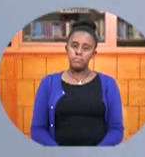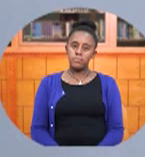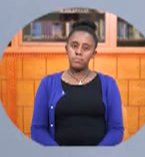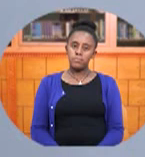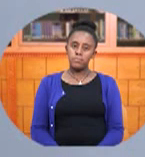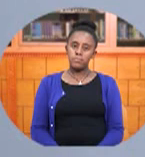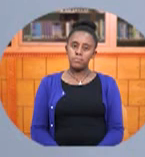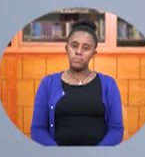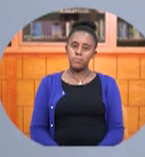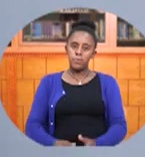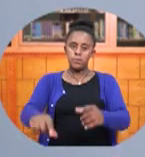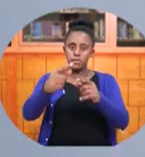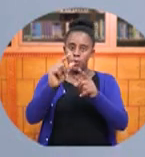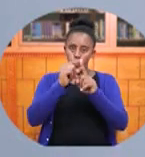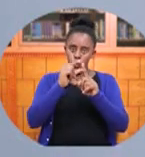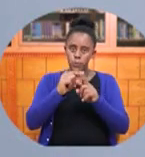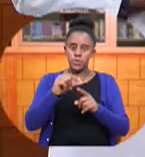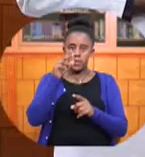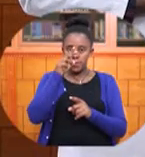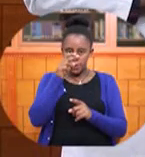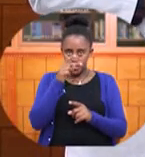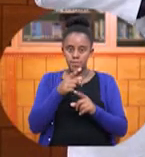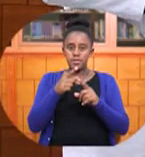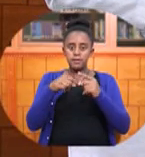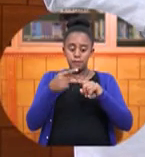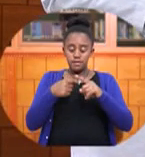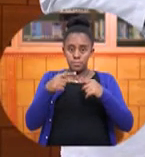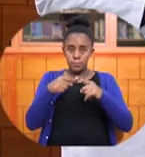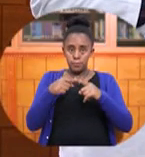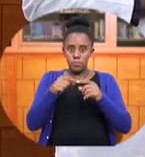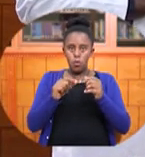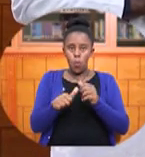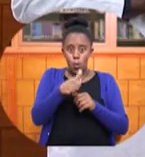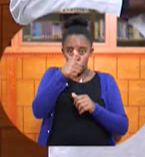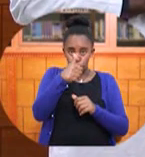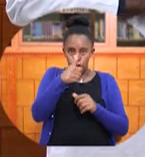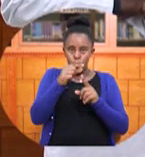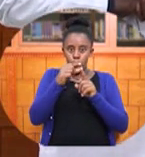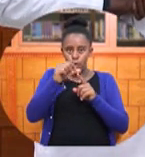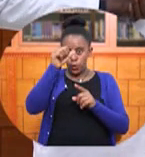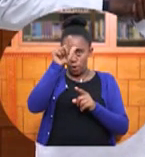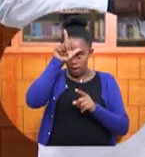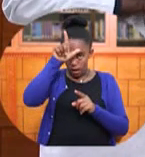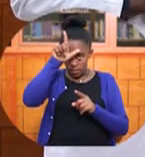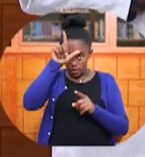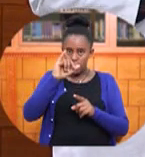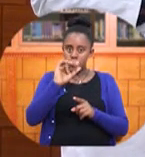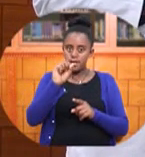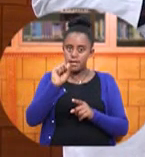The word insect is derived from the original word, Latin word, which is called